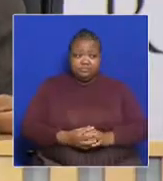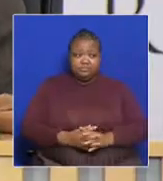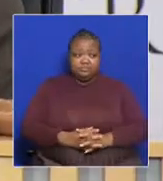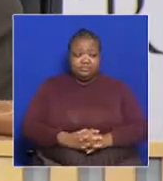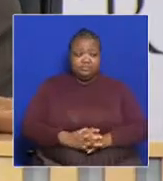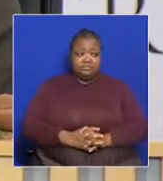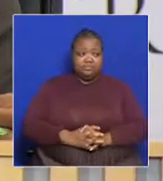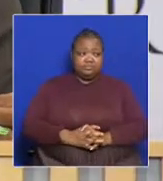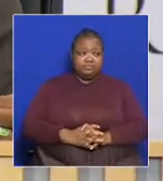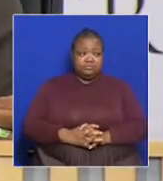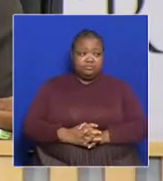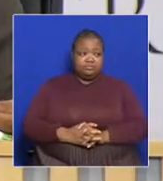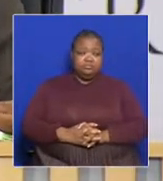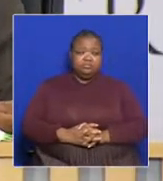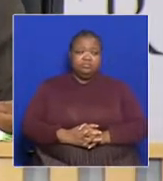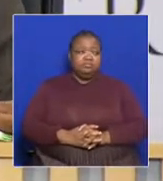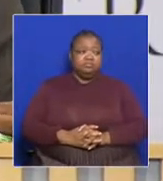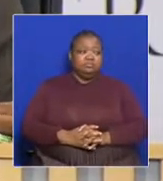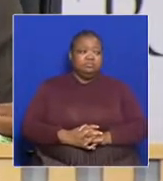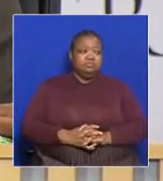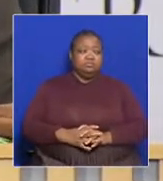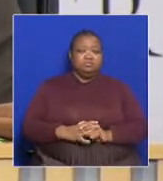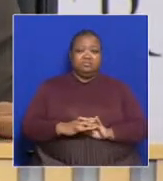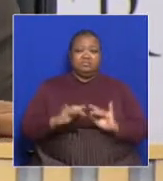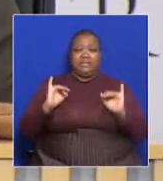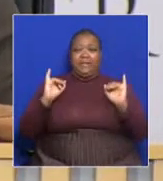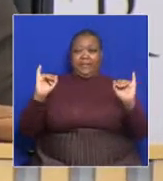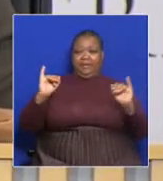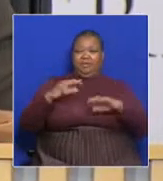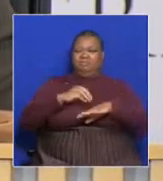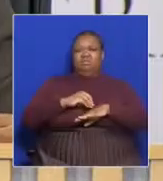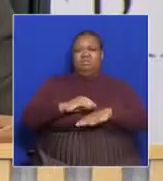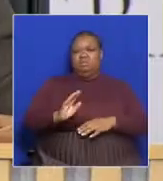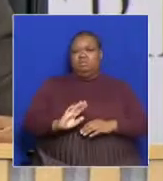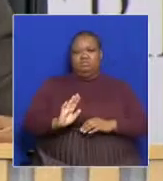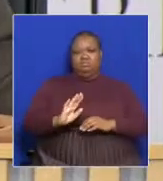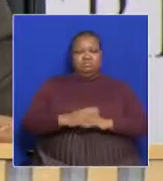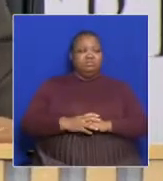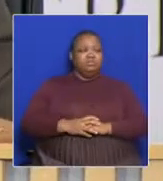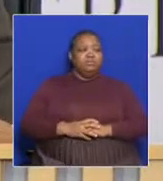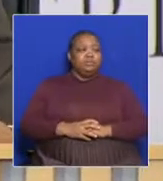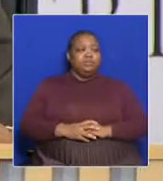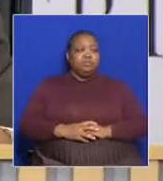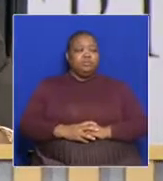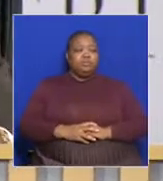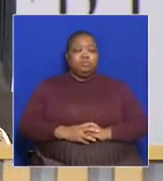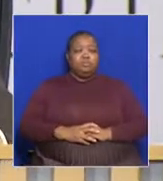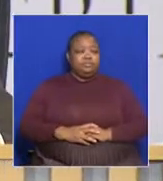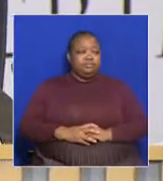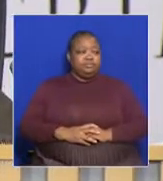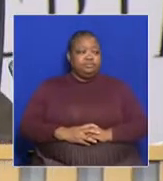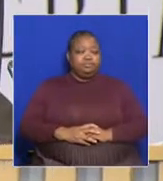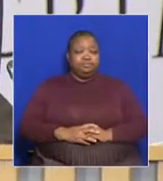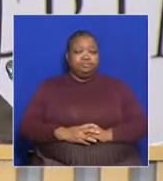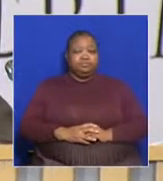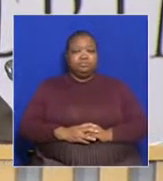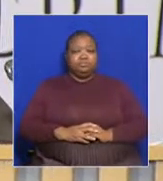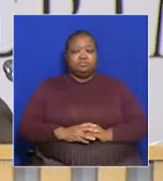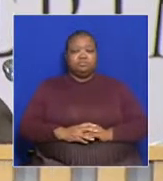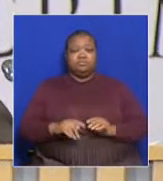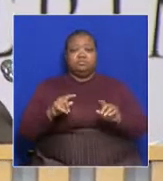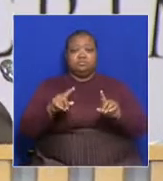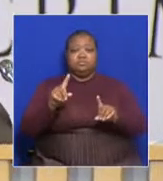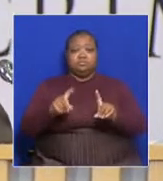It's not a major problem, Commissioner. If you look at every other such inquiry, it's not a